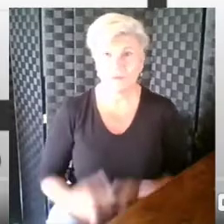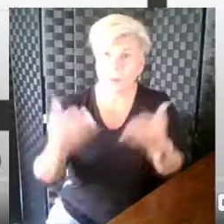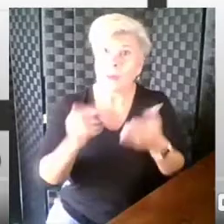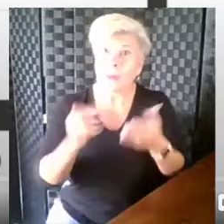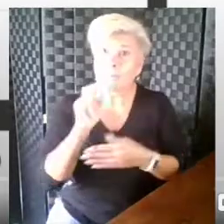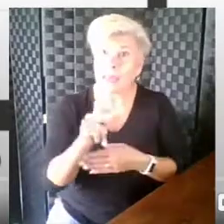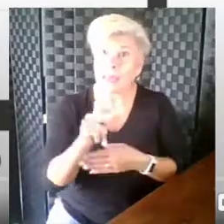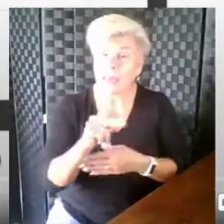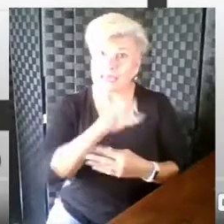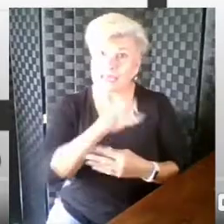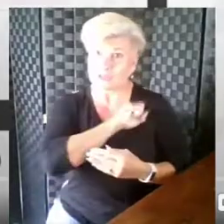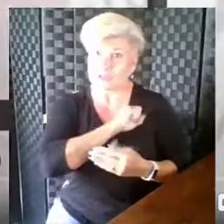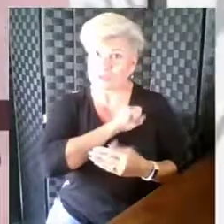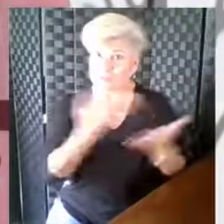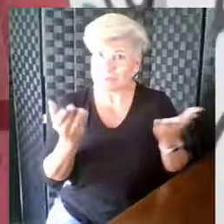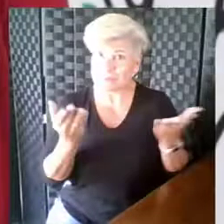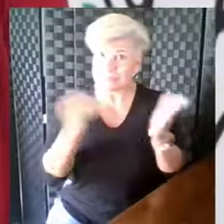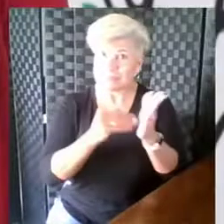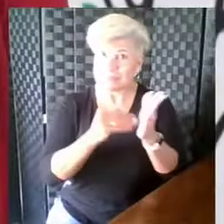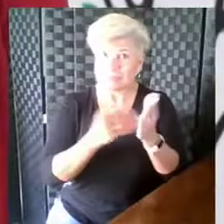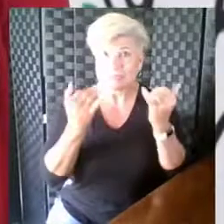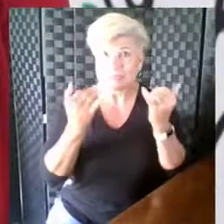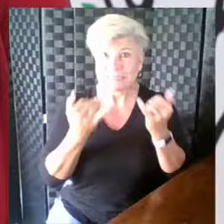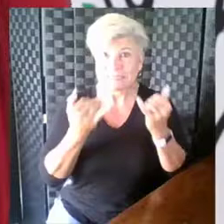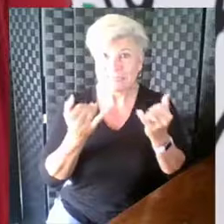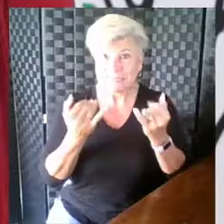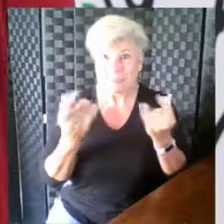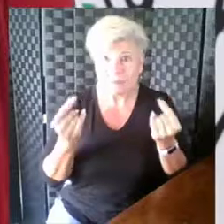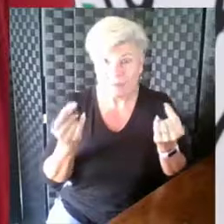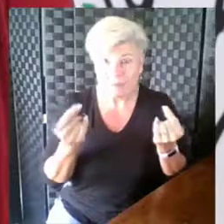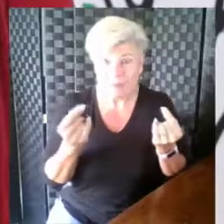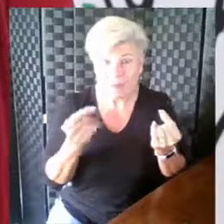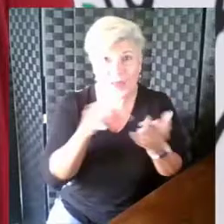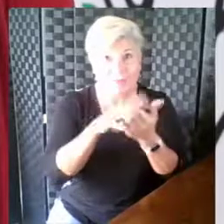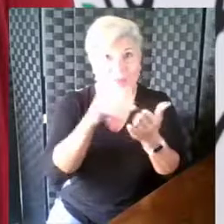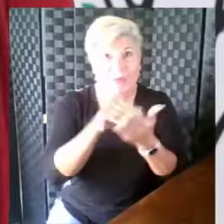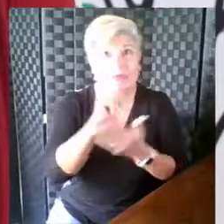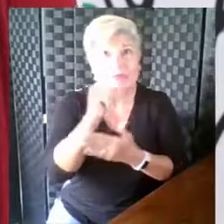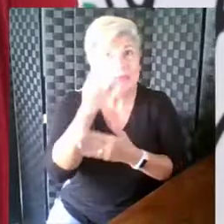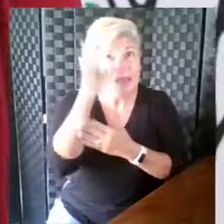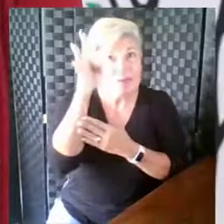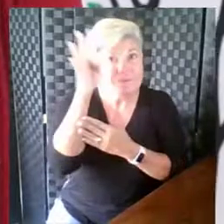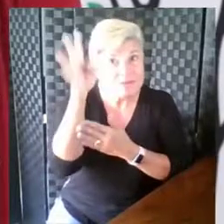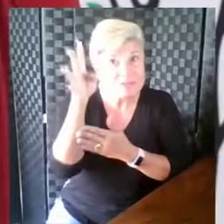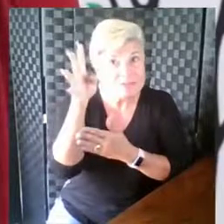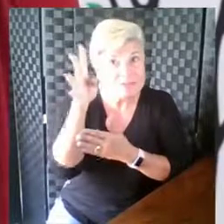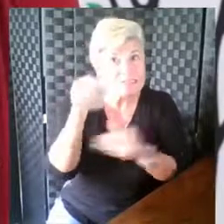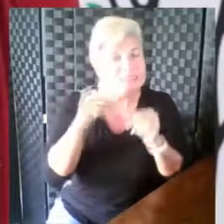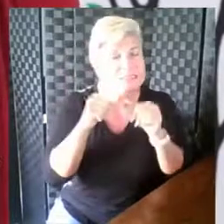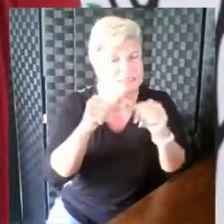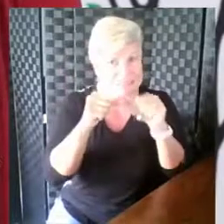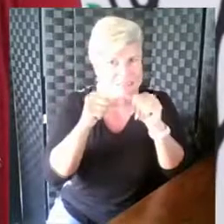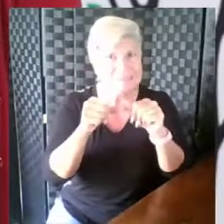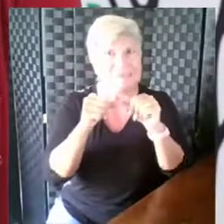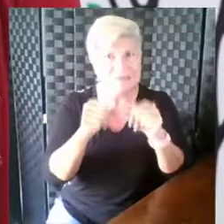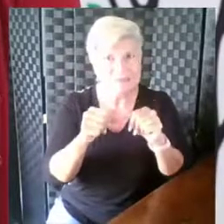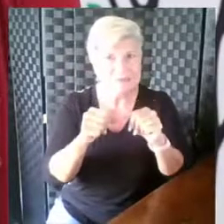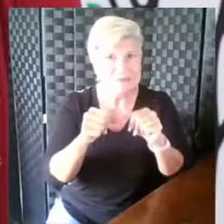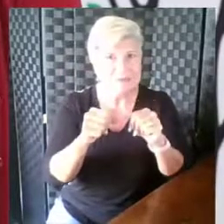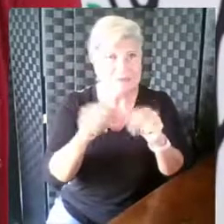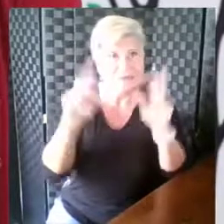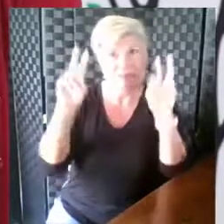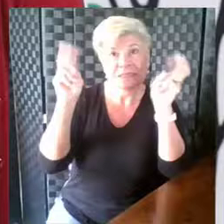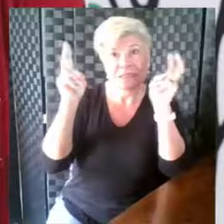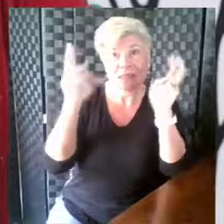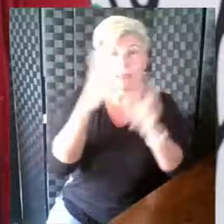Welcome back. It's Mrs. Schreiber again. And today we're going to do a lesson on nonfiction and we're going to continue on that with